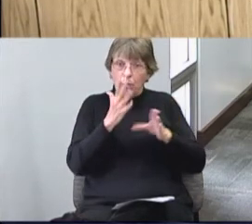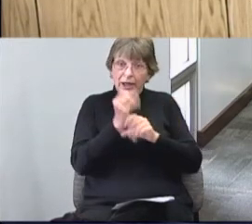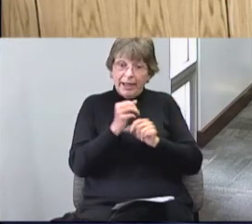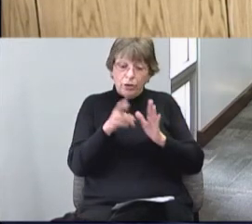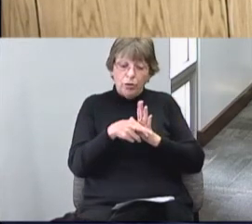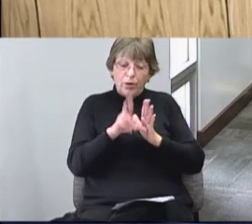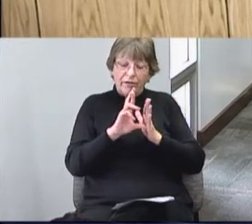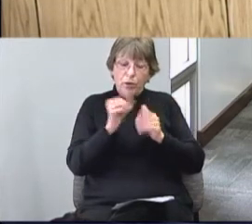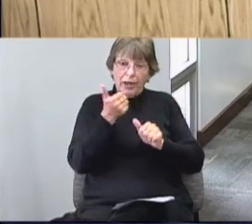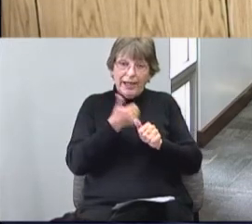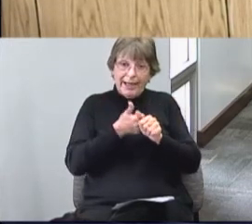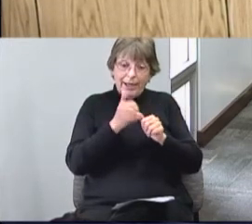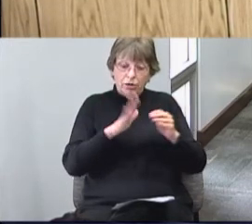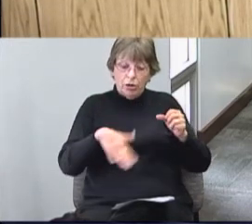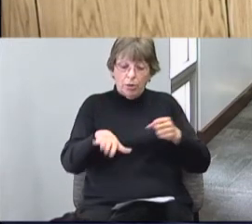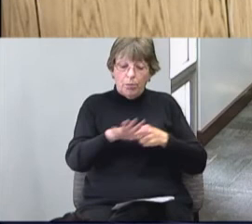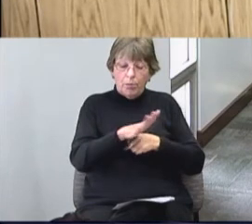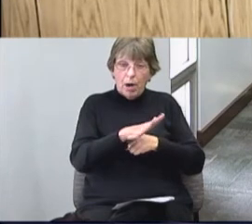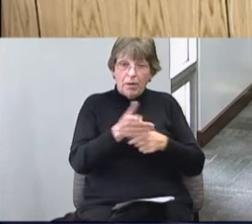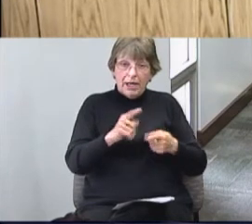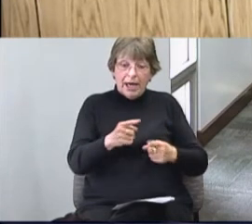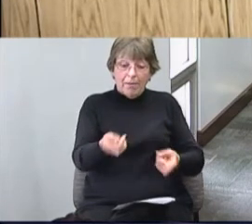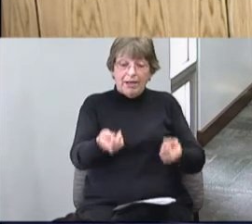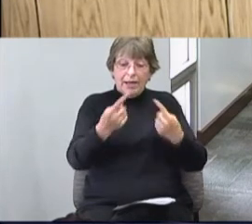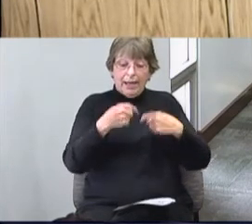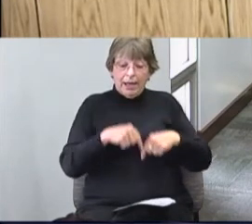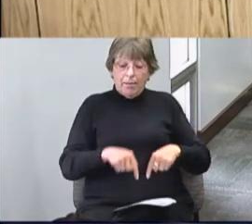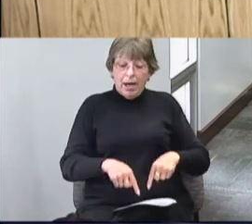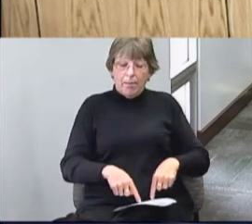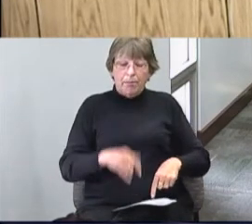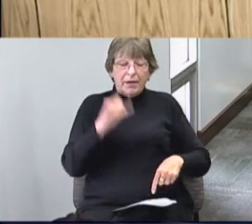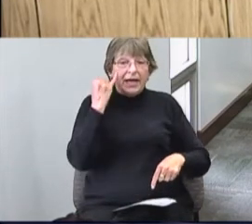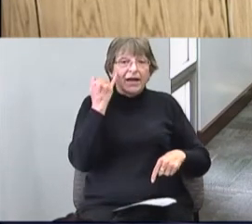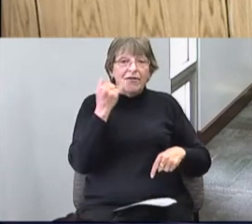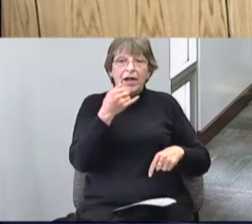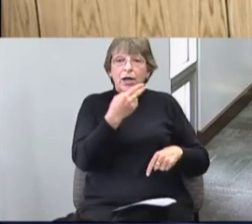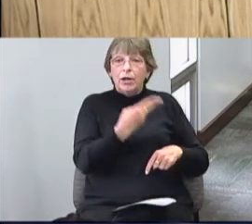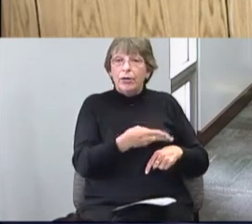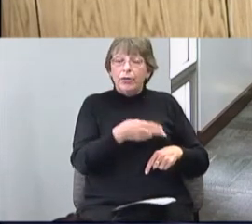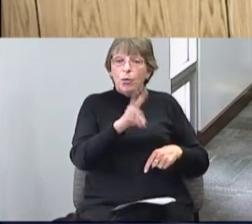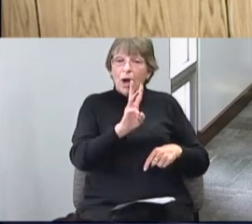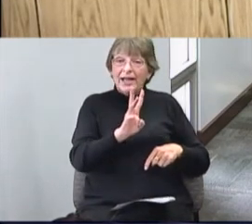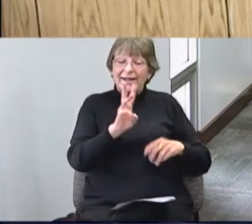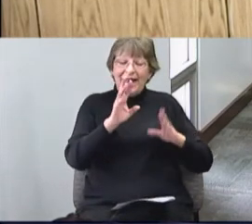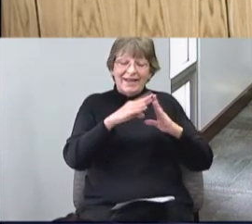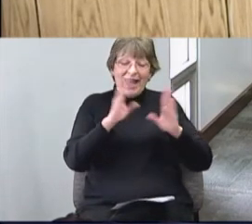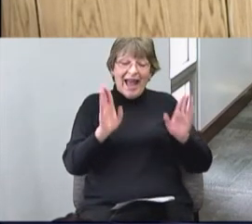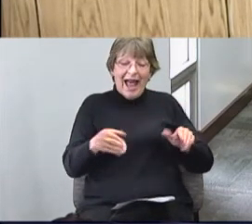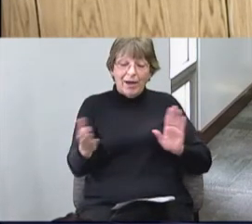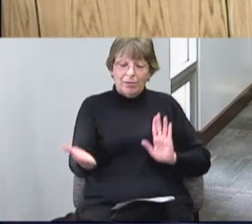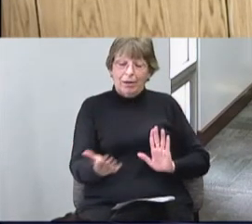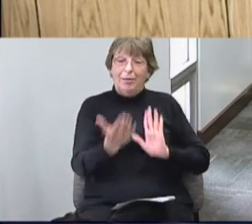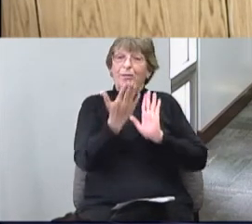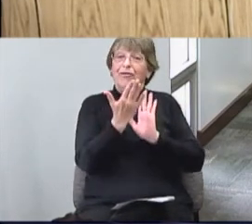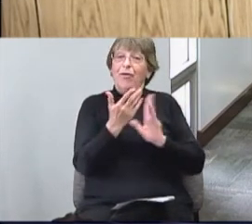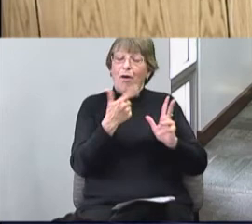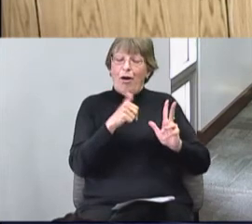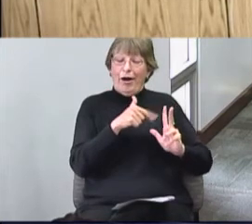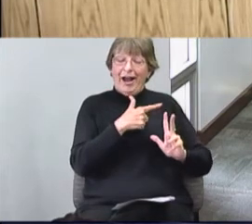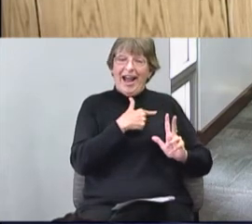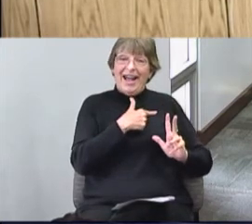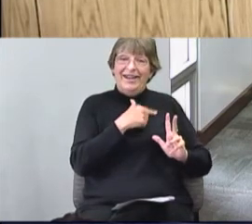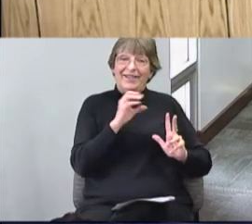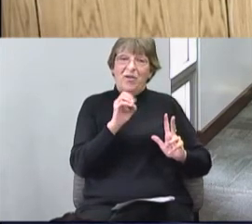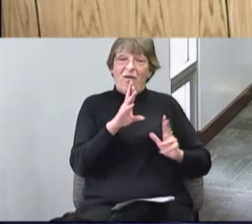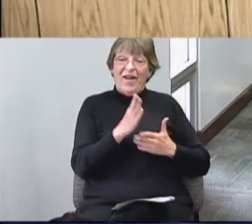of the properties as they come to us. If Houston Whiteside's house, for instance, came before the council,